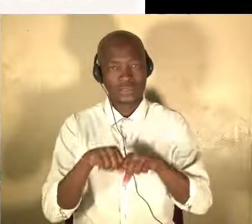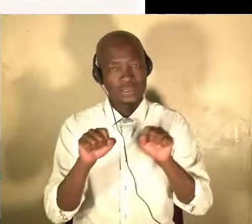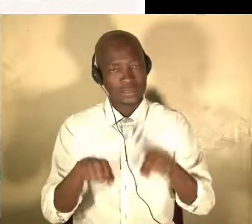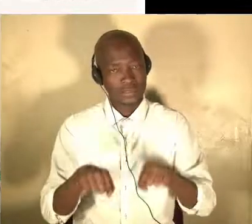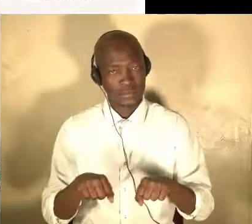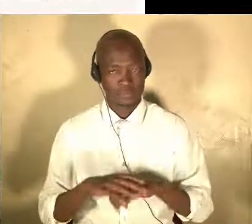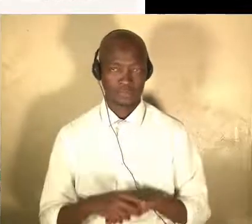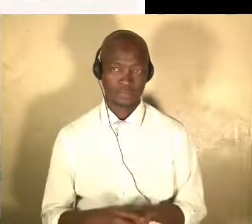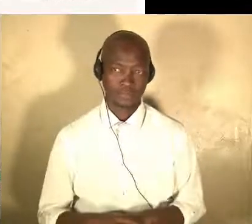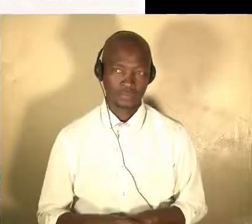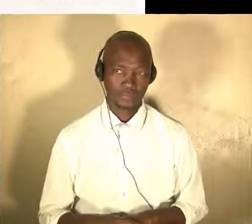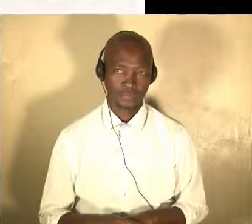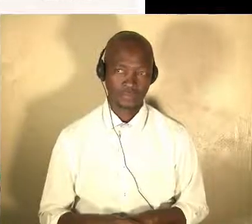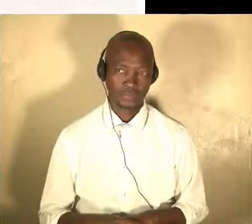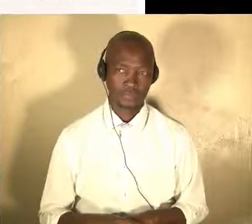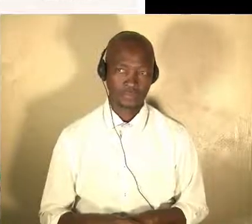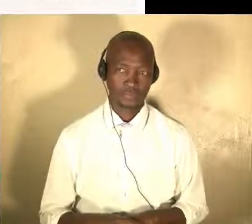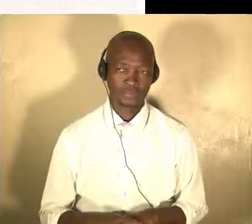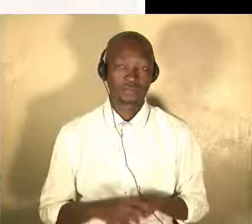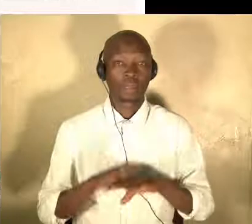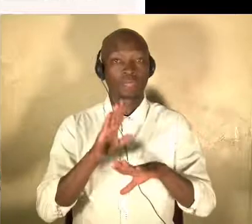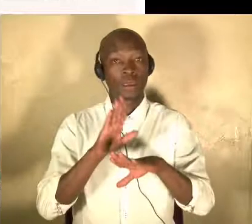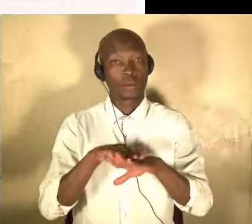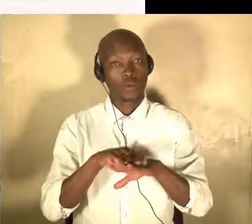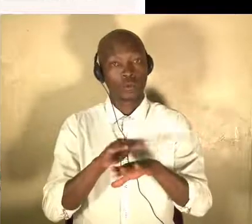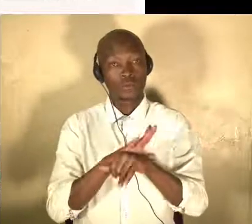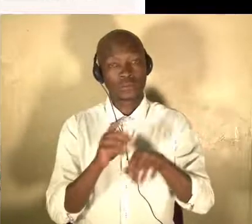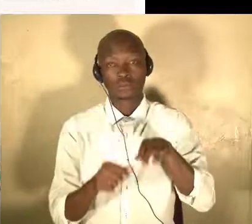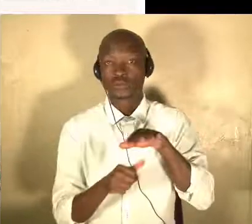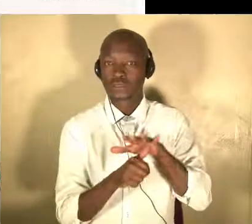system. And most importantly,